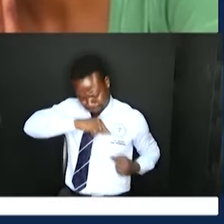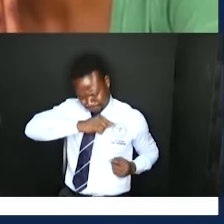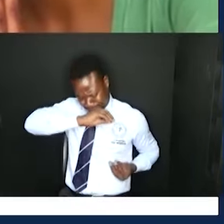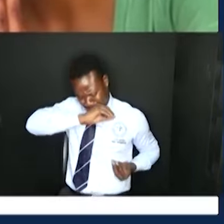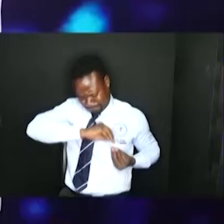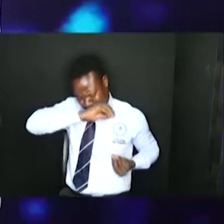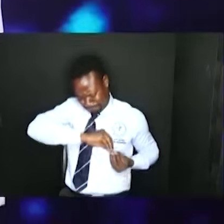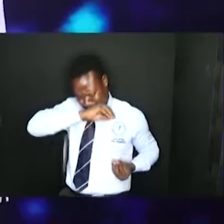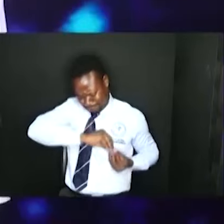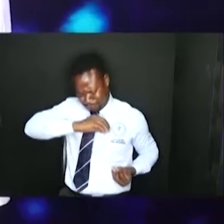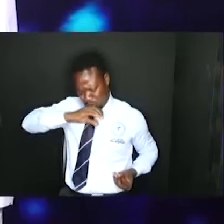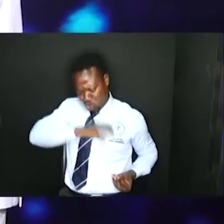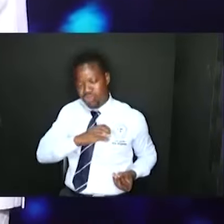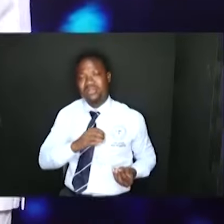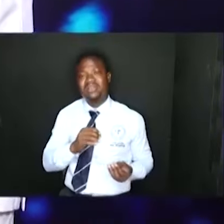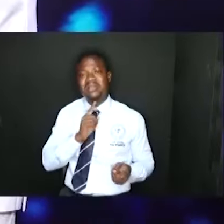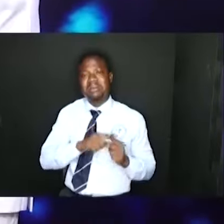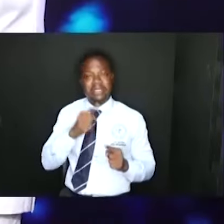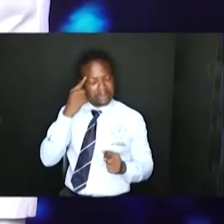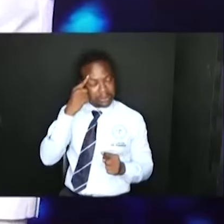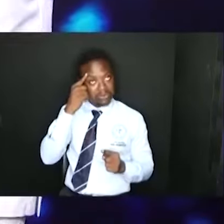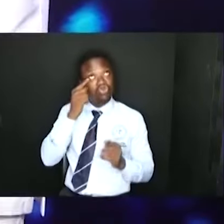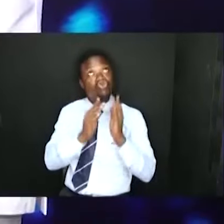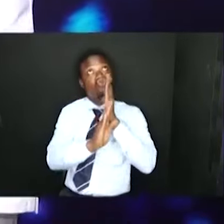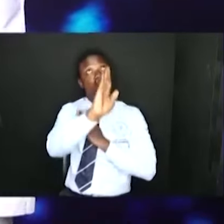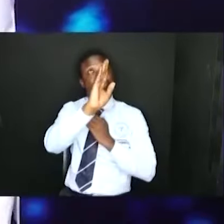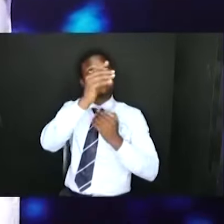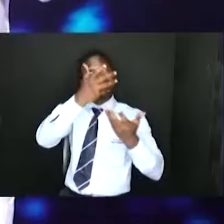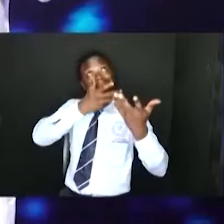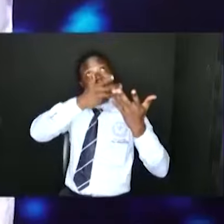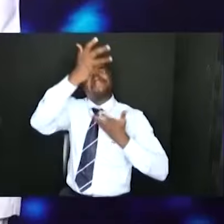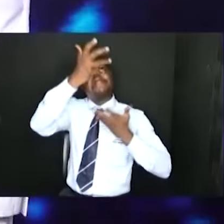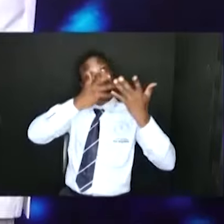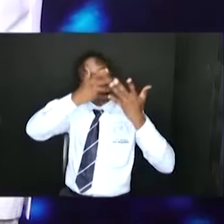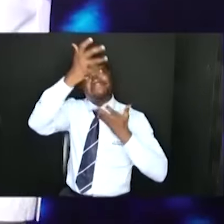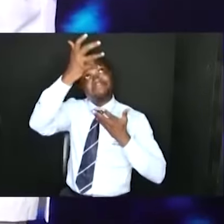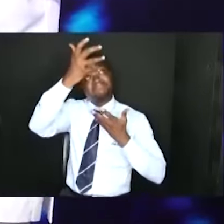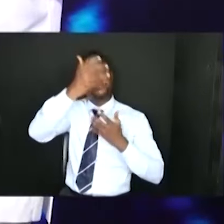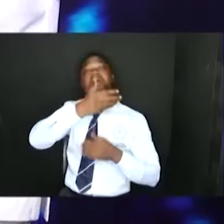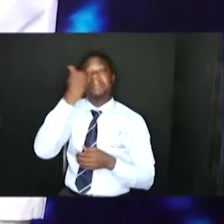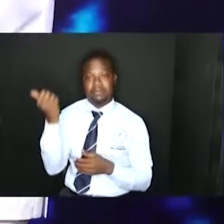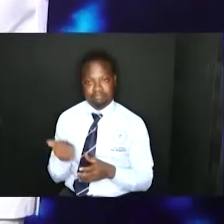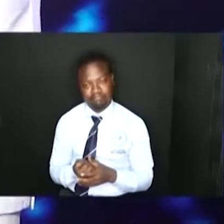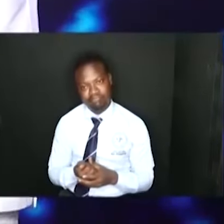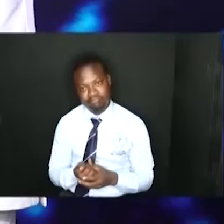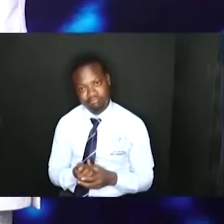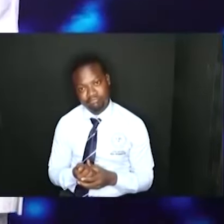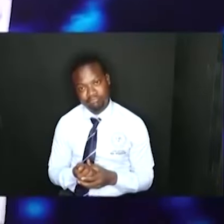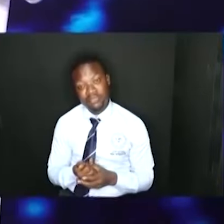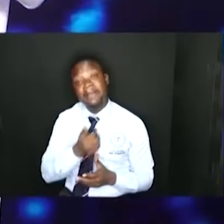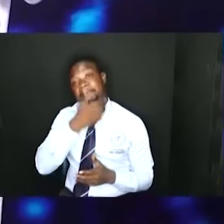But talking to God alone will be